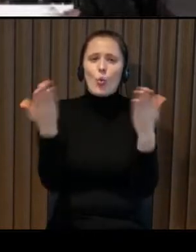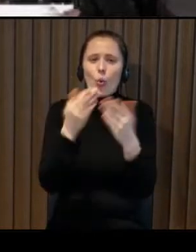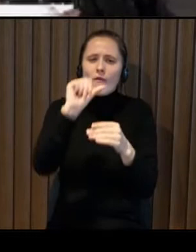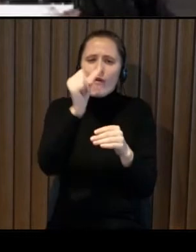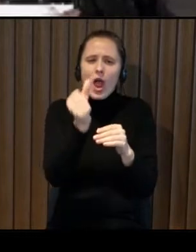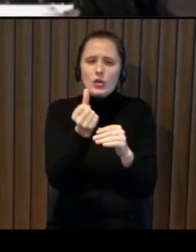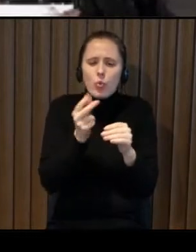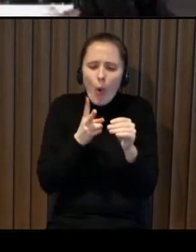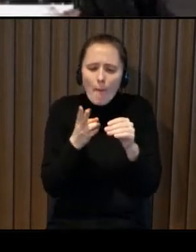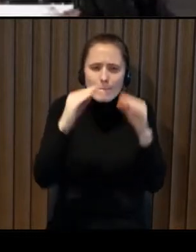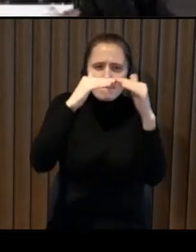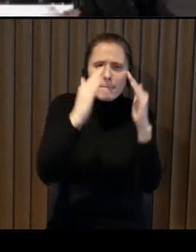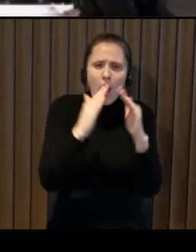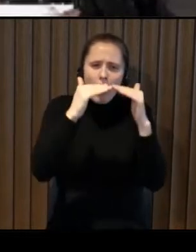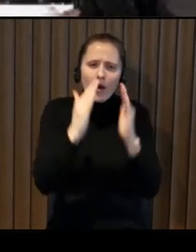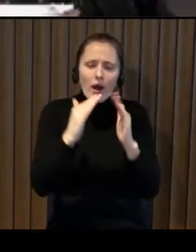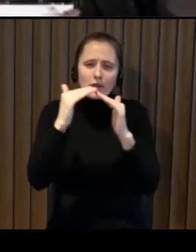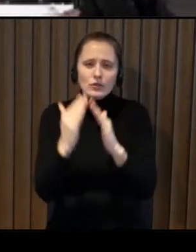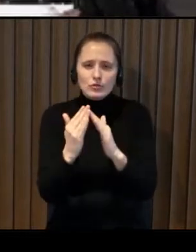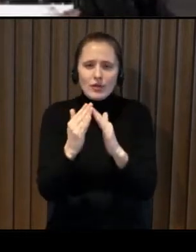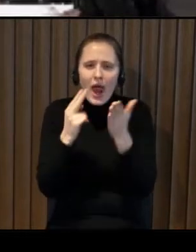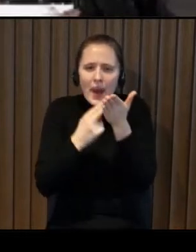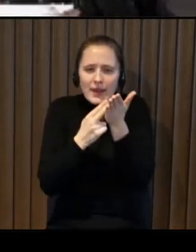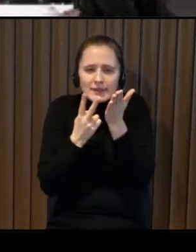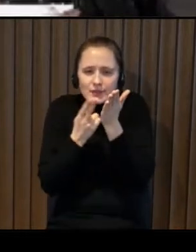made a workshop